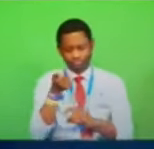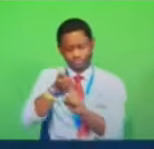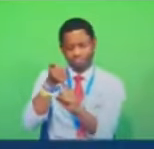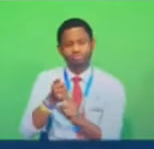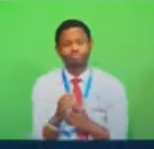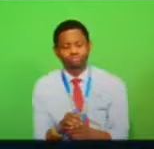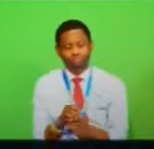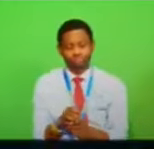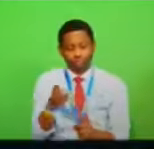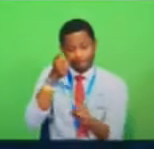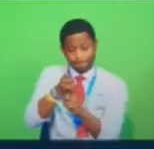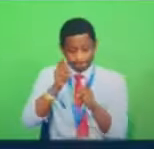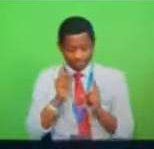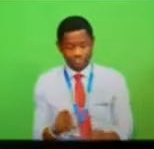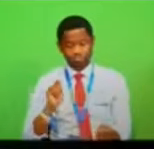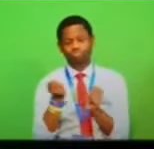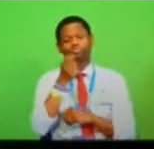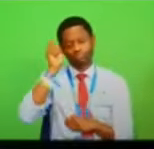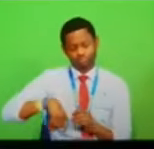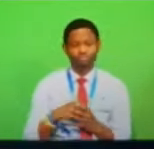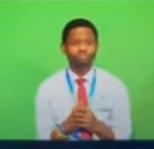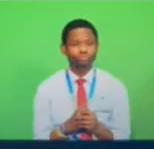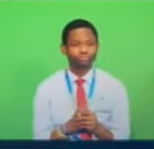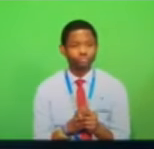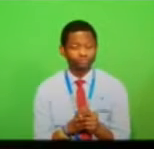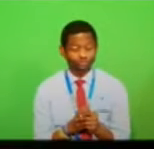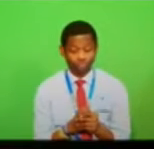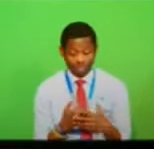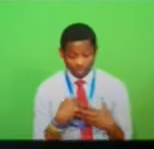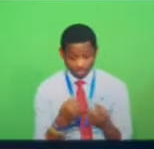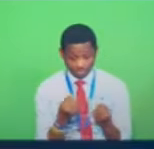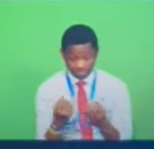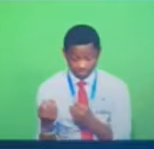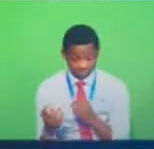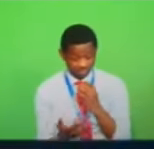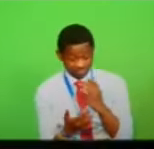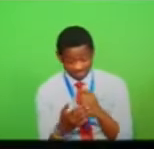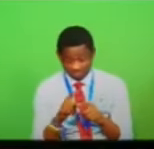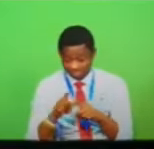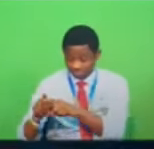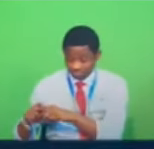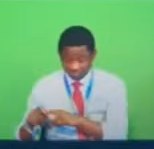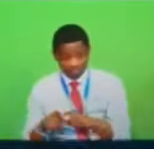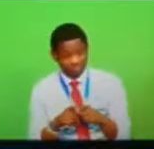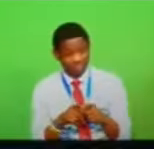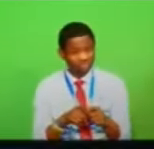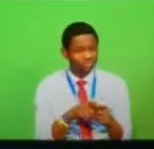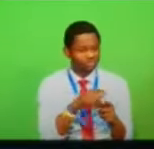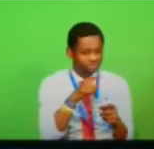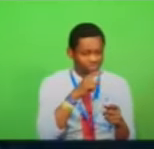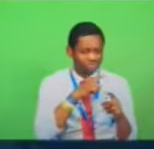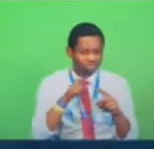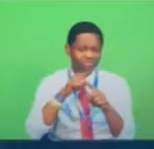and Christ-empowered lives are in short supply. Although we have many techno-sapiens buzzing all over the place with fantastic